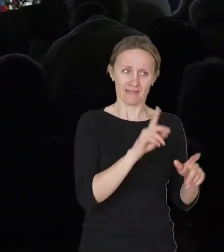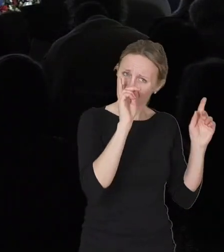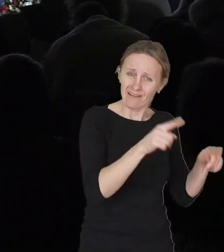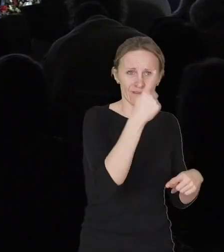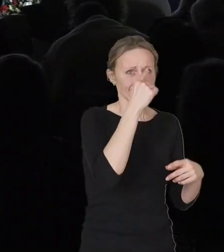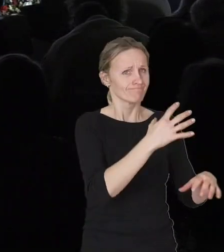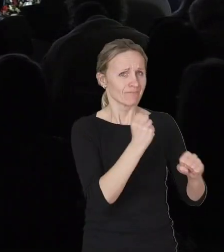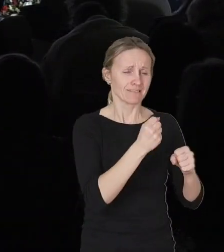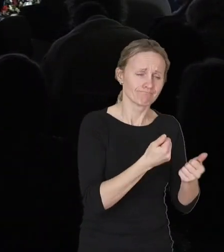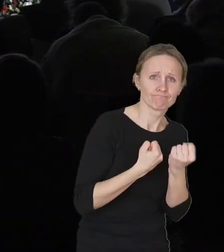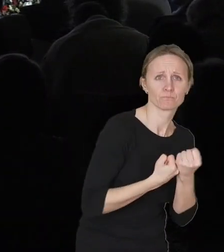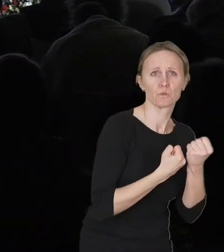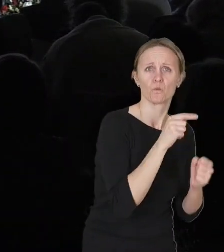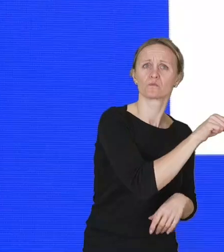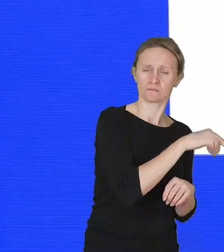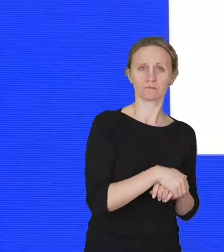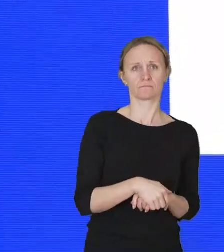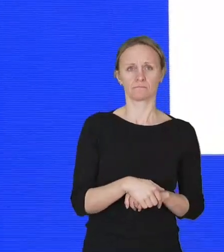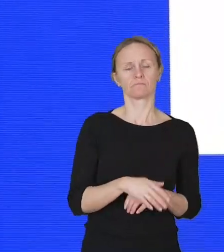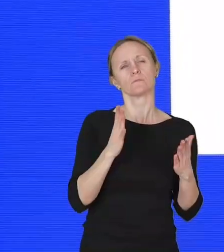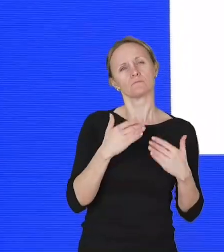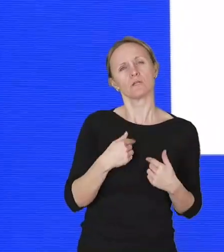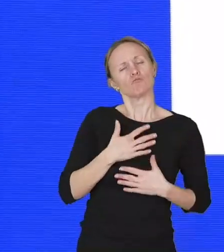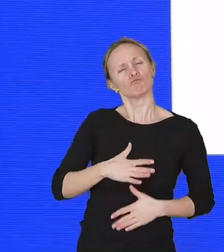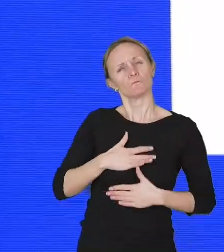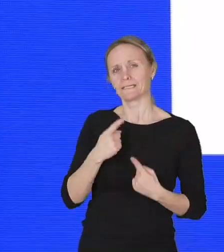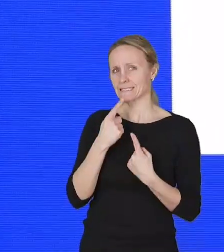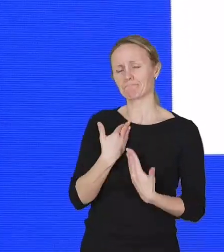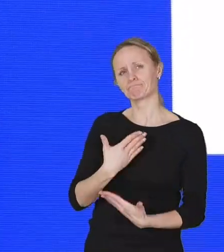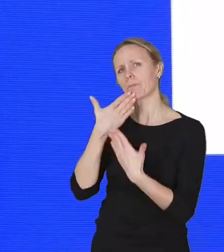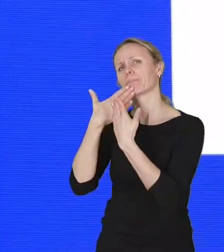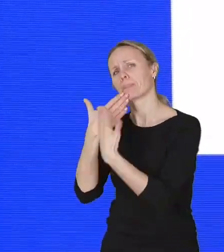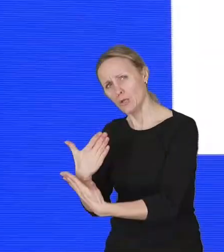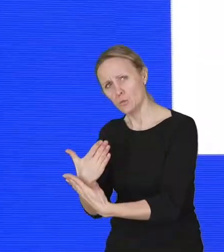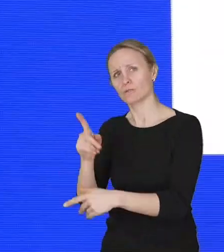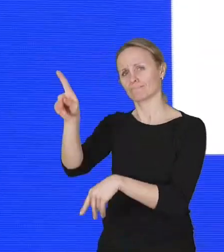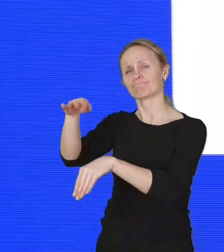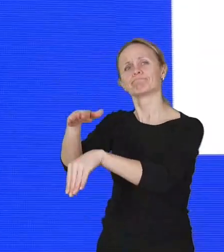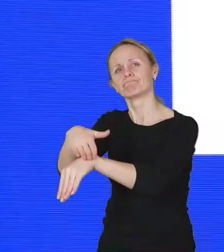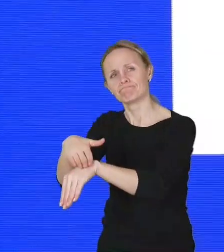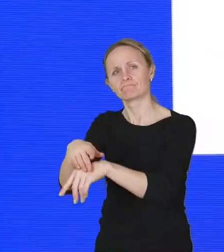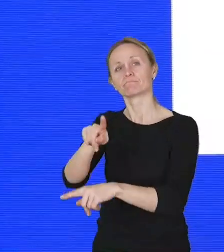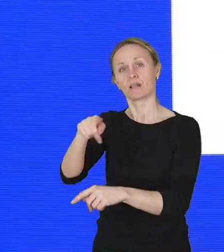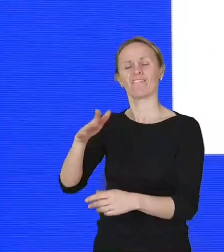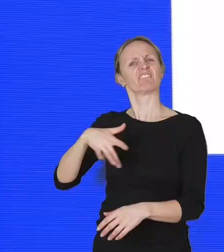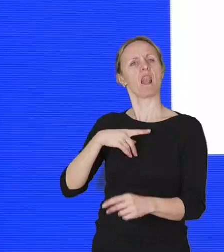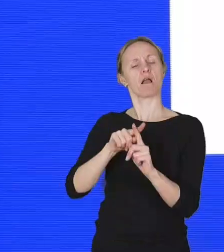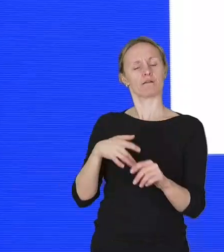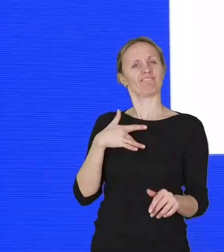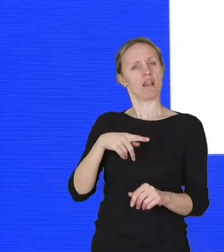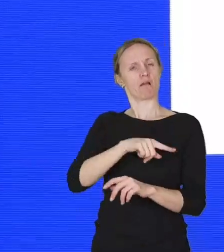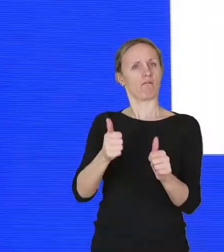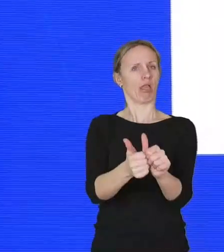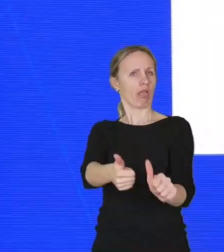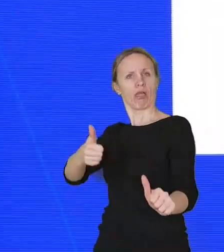the lagging regions, because if we move out from the legislative issues more to the strategic, the smart